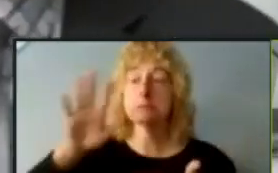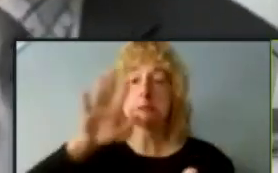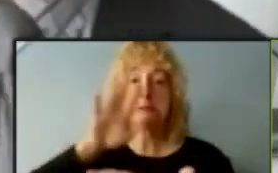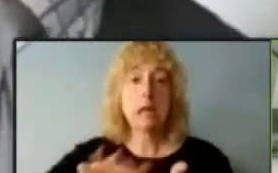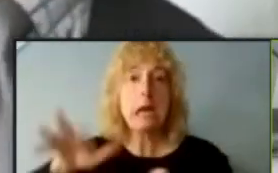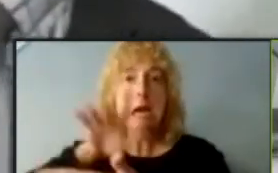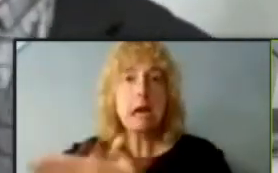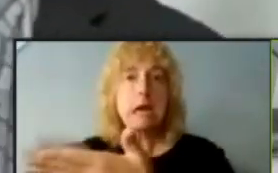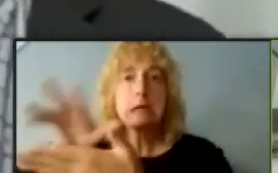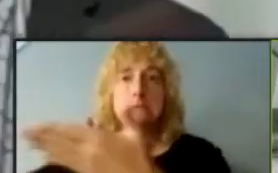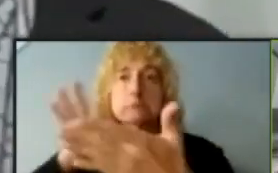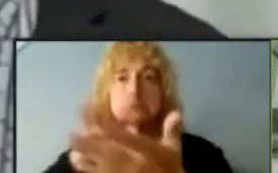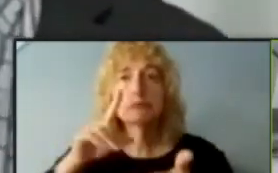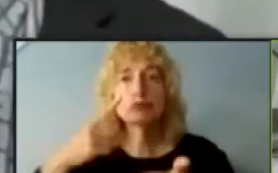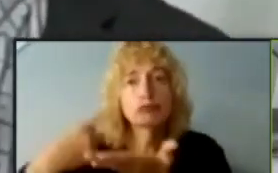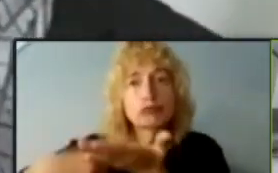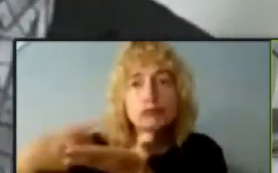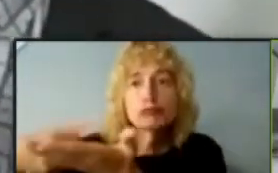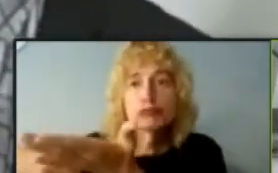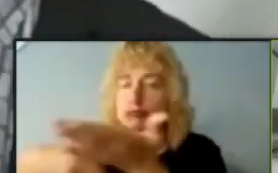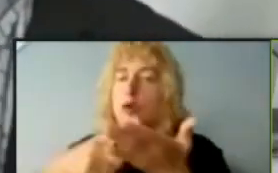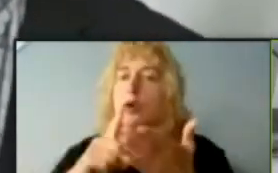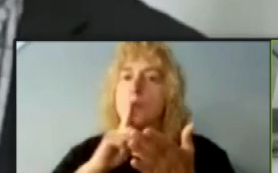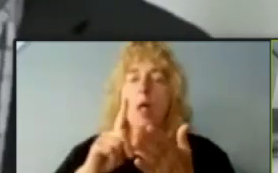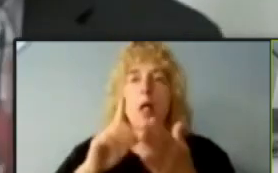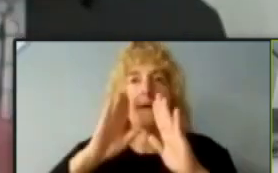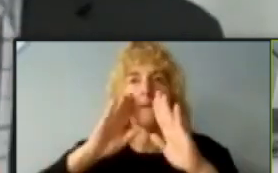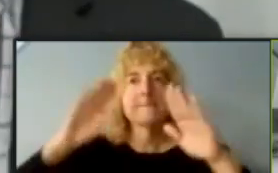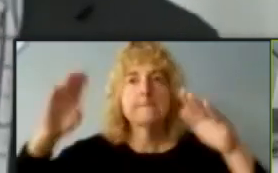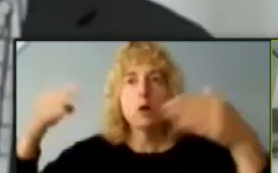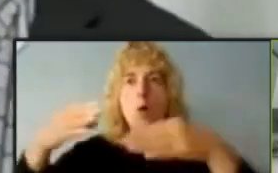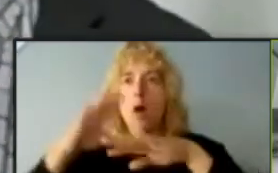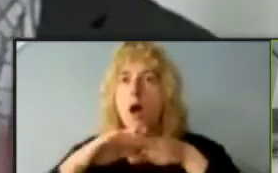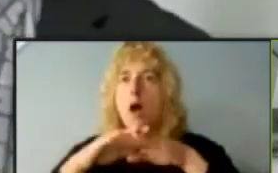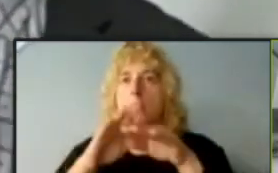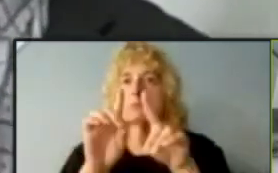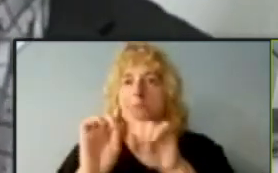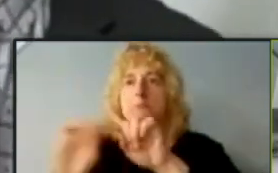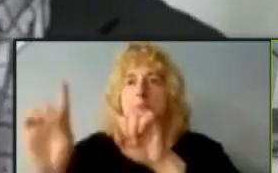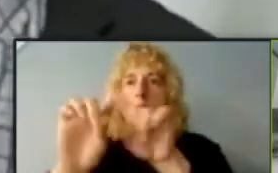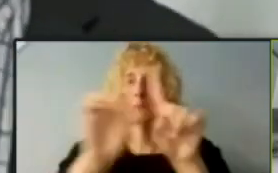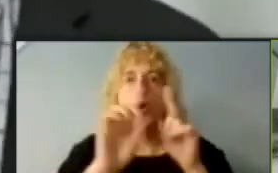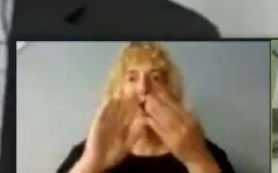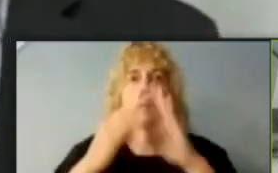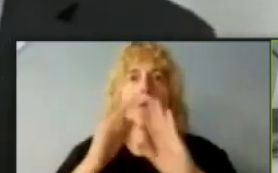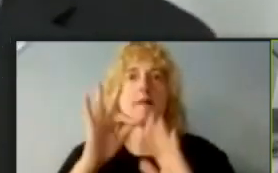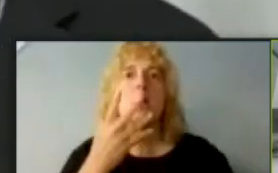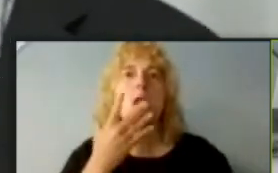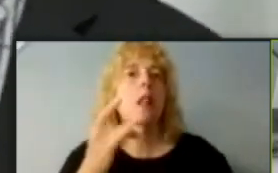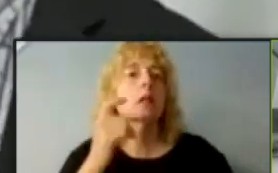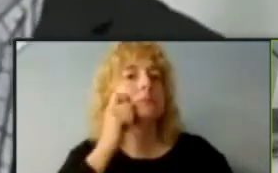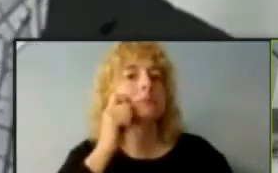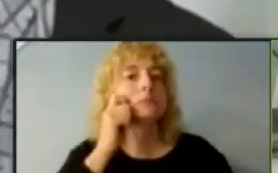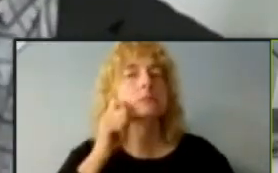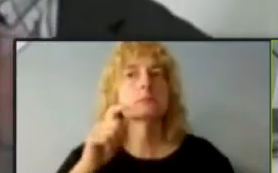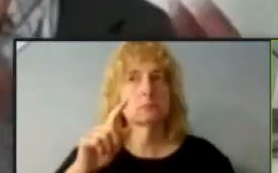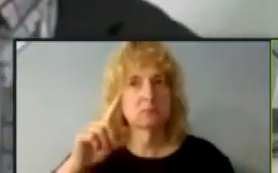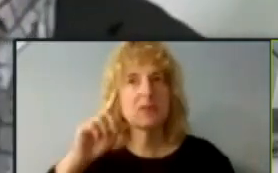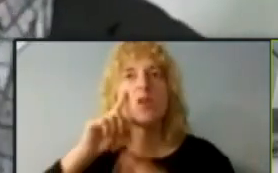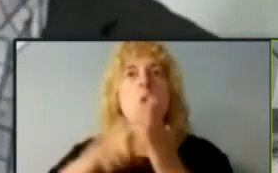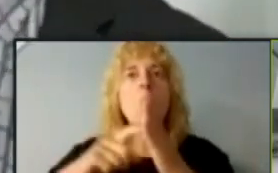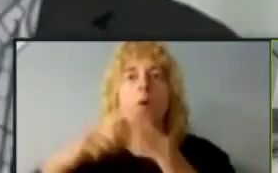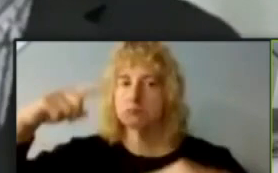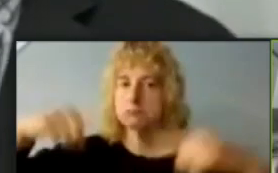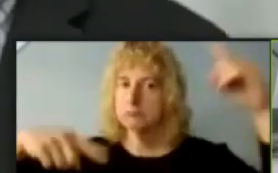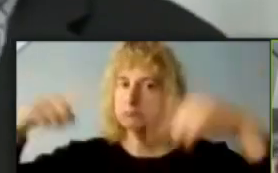are focused on the broader communities of color, because there is an inequity and there is a gap. There is a